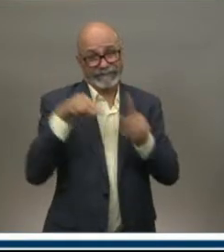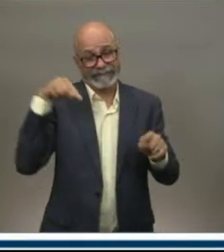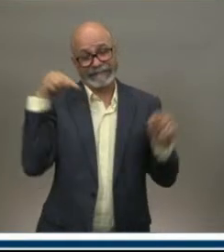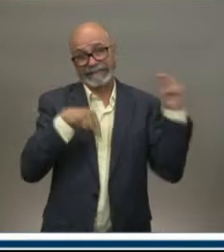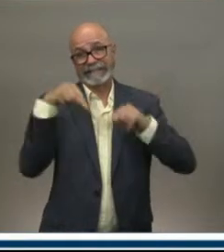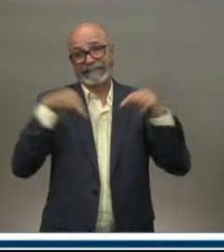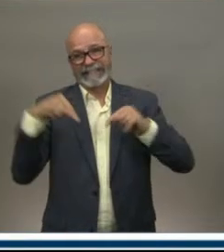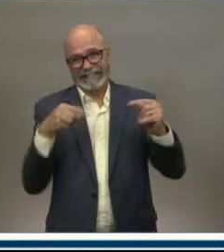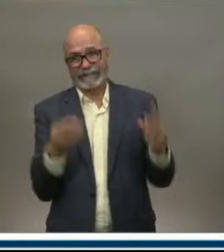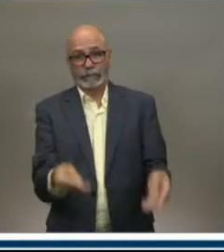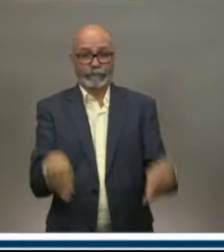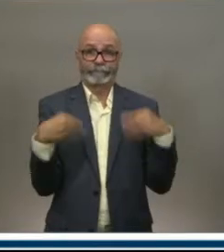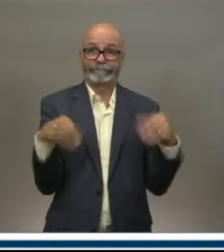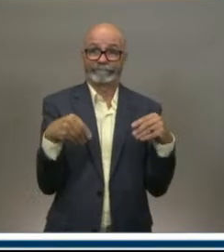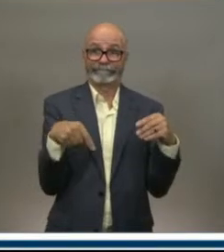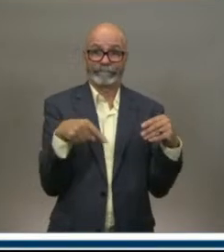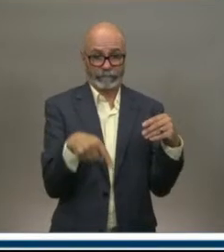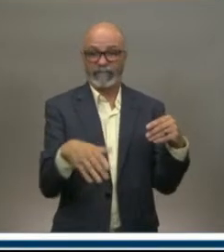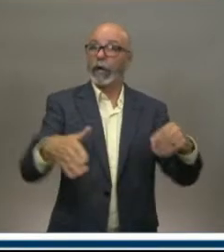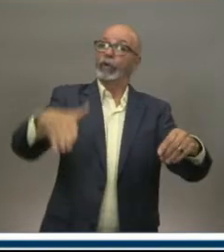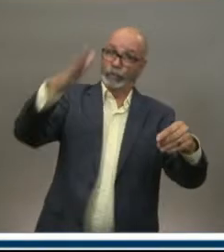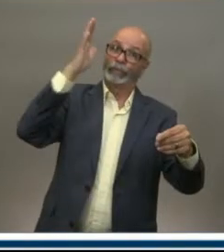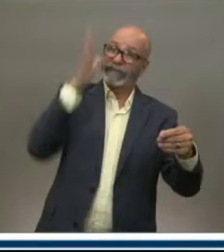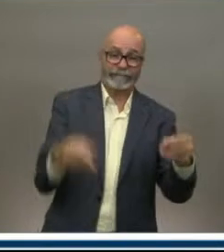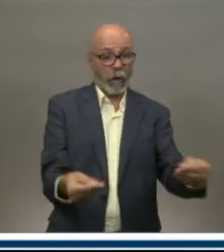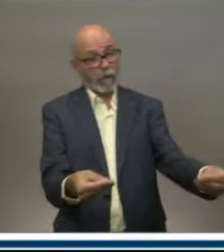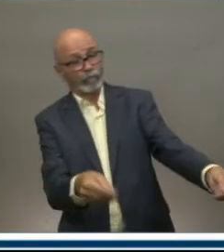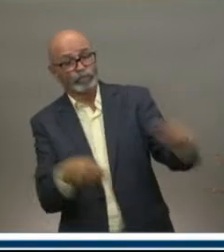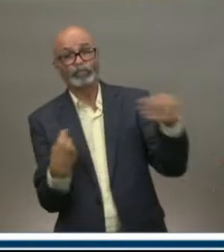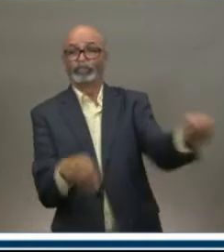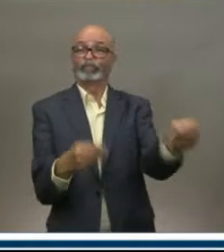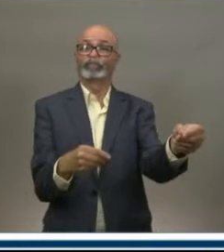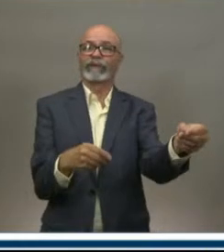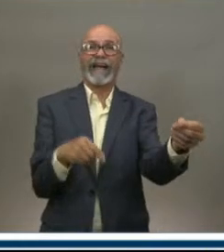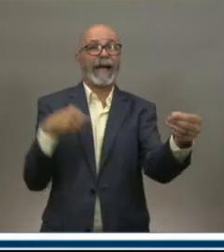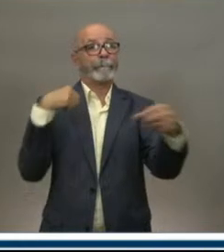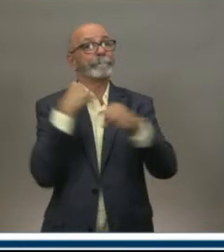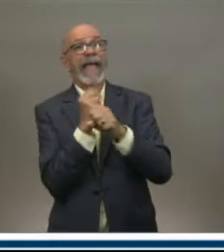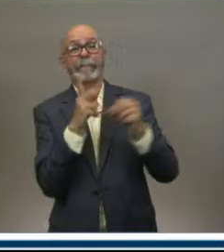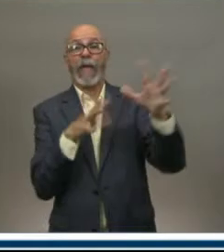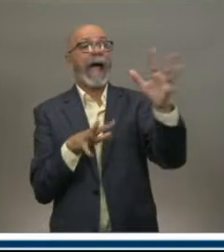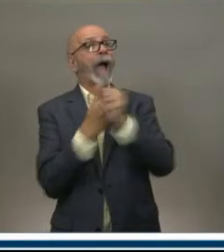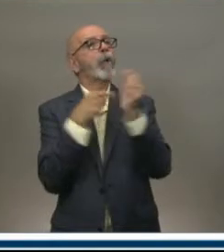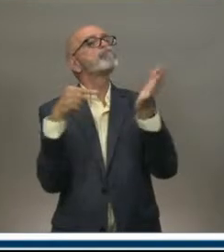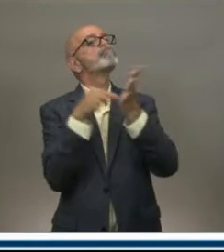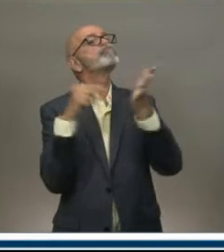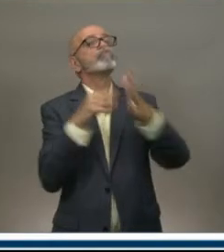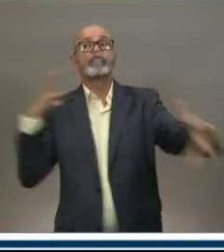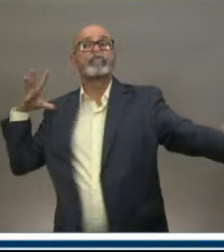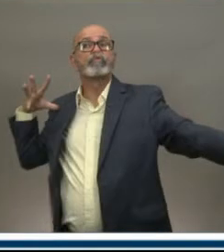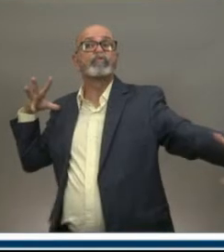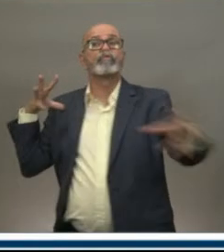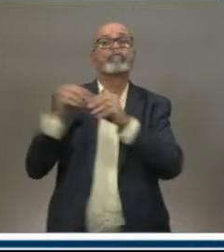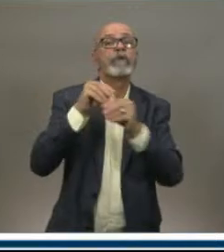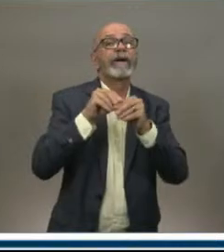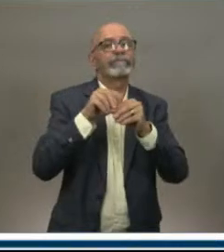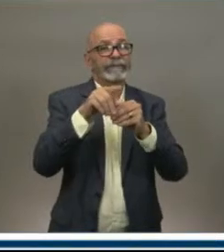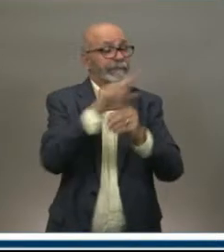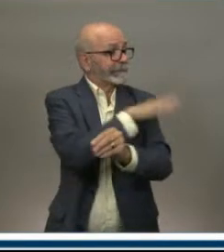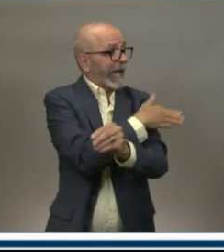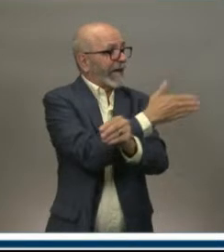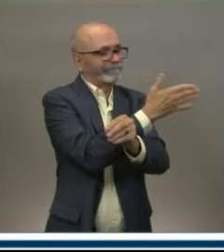in no way make up for what transpired at Northwood and the 53 lives lost, not to the staff members for